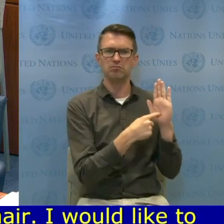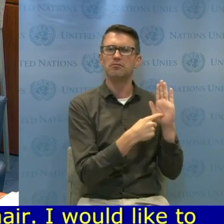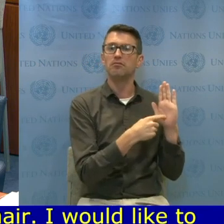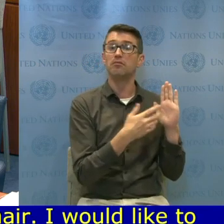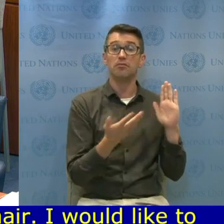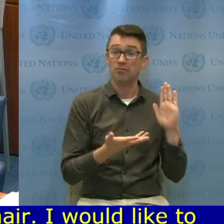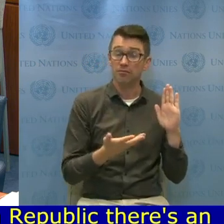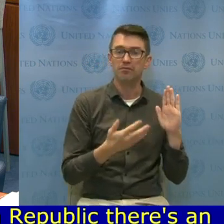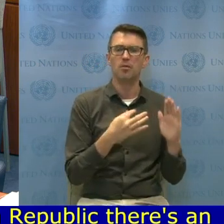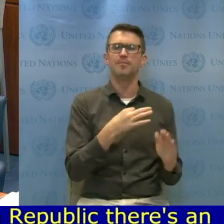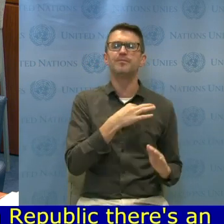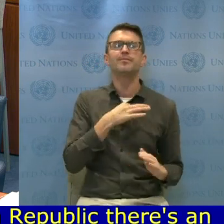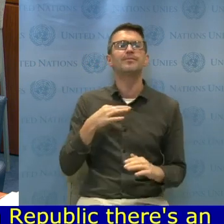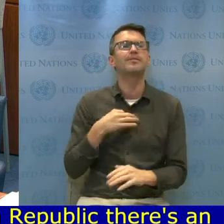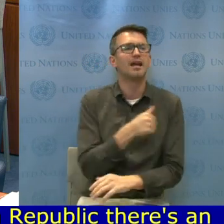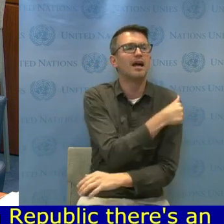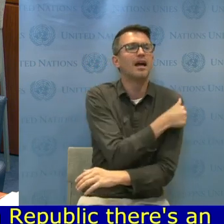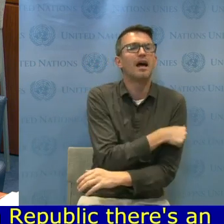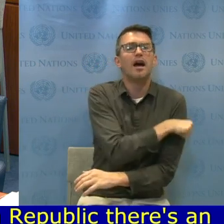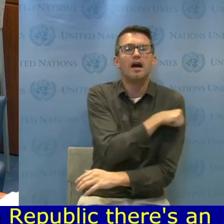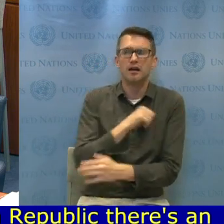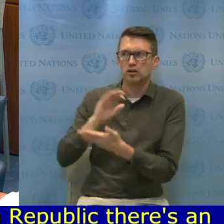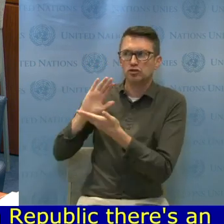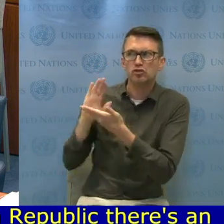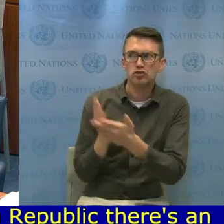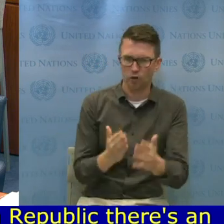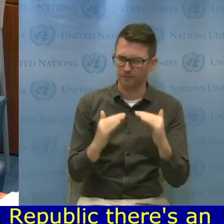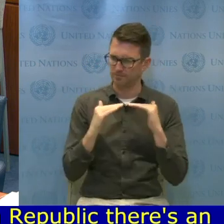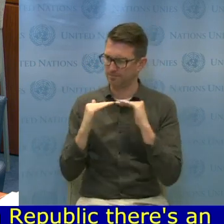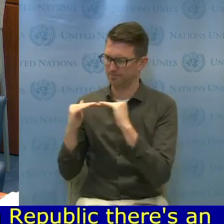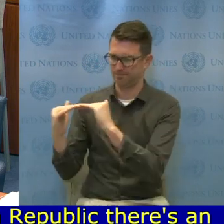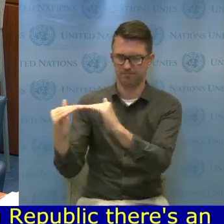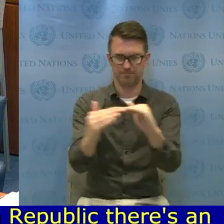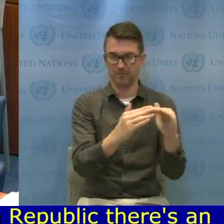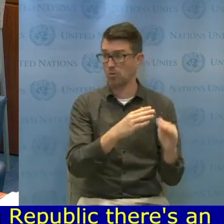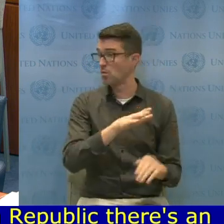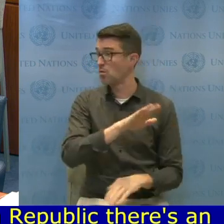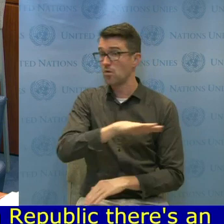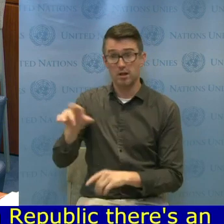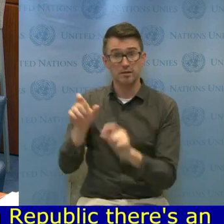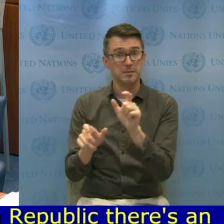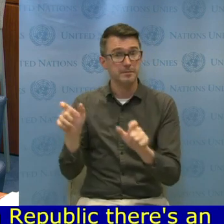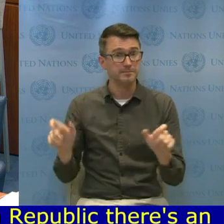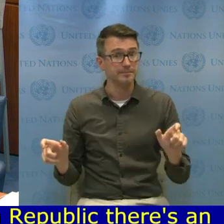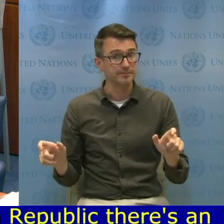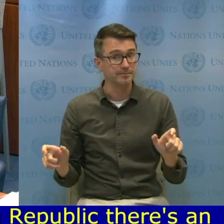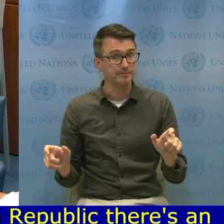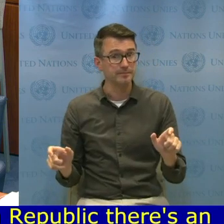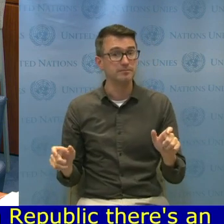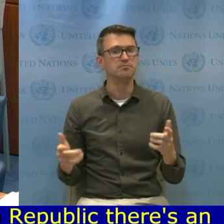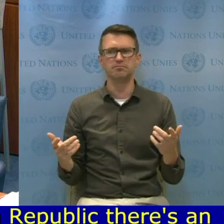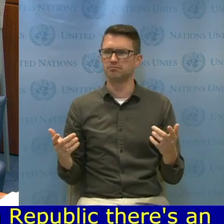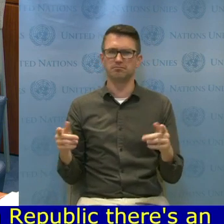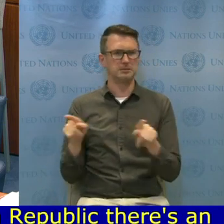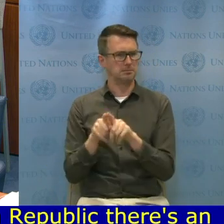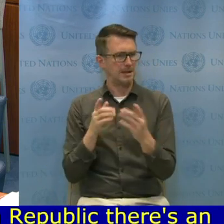And also there is a special act on specific health care